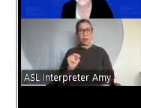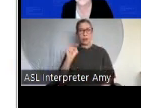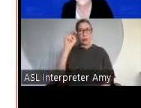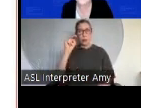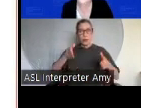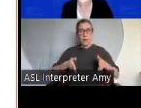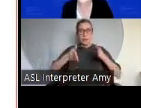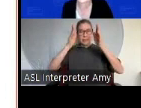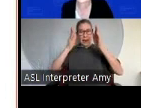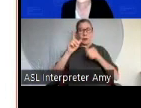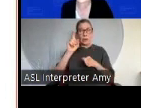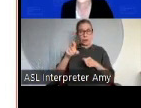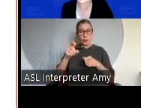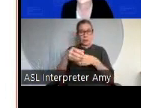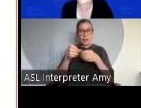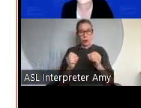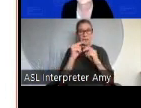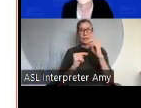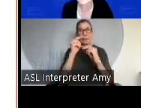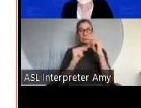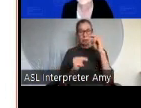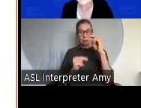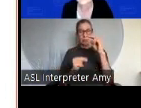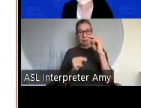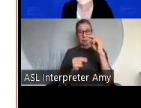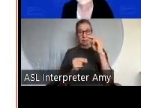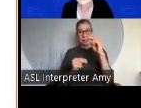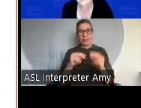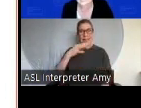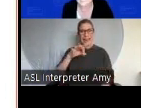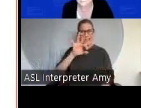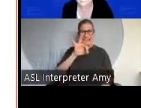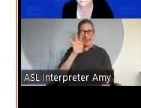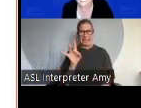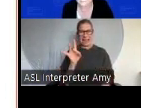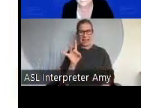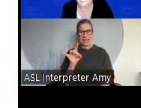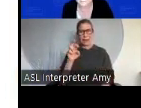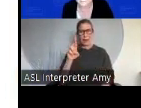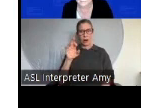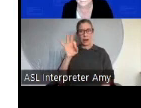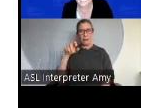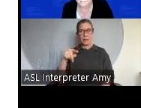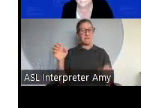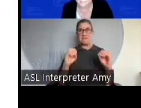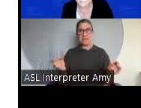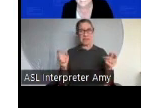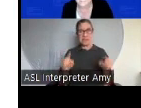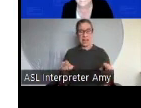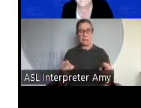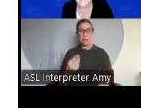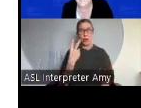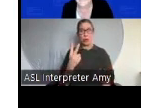was supposed to be an office building in 98. There was an RFP, nothing came of it. And at 2 World